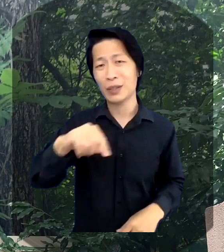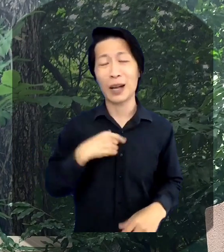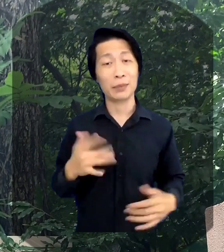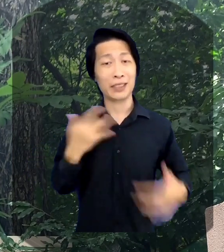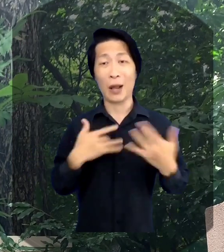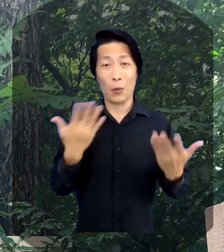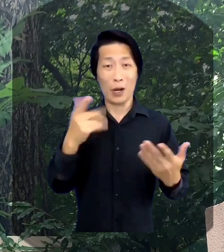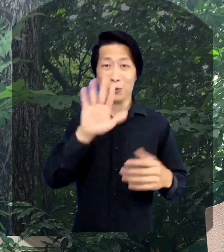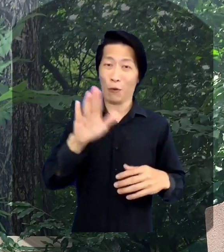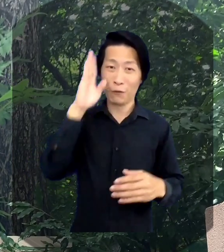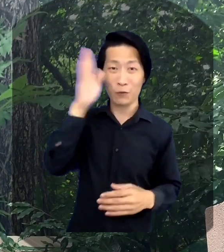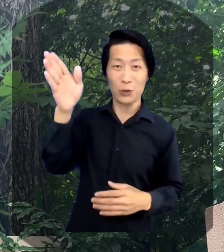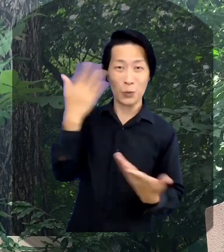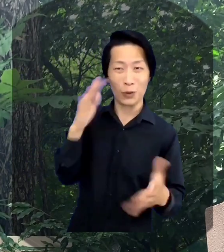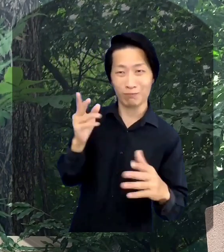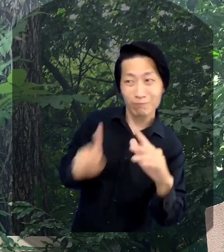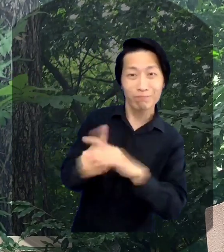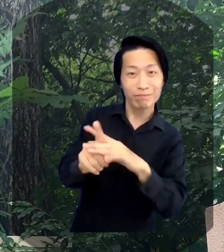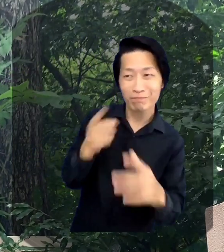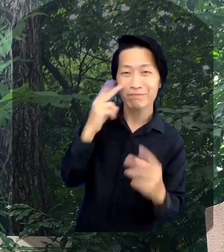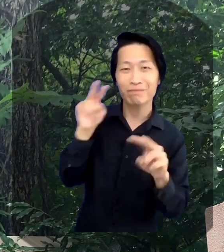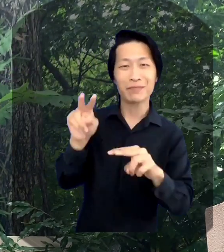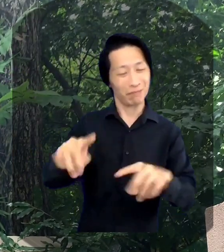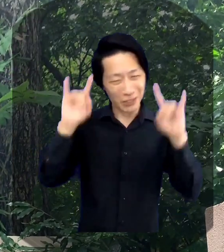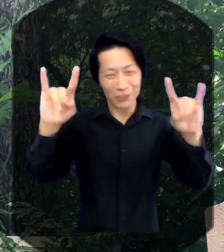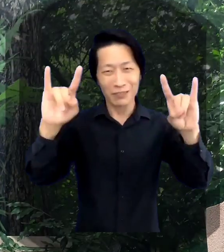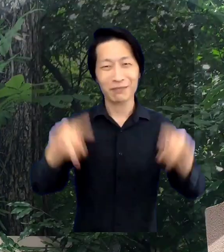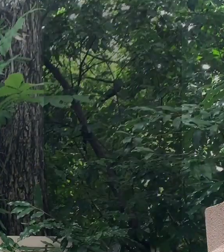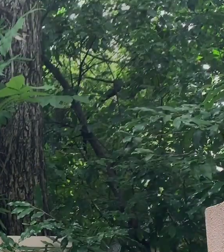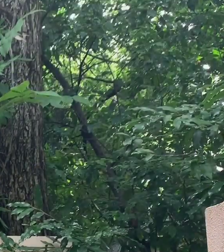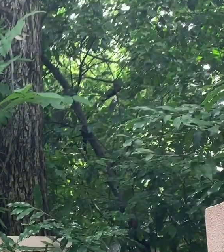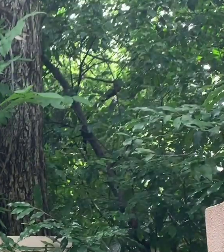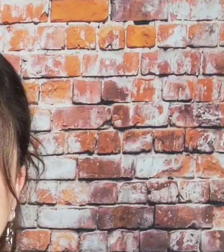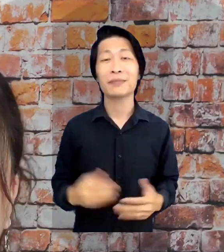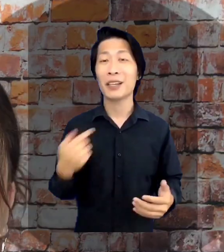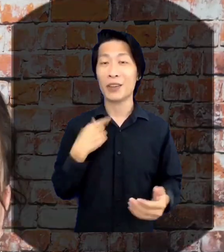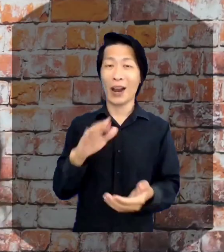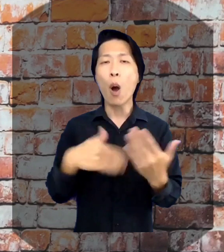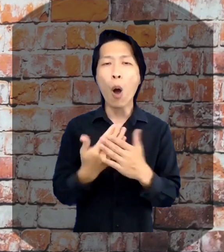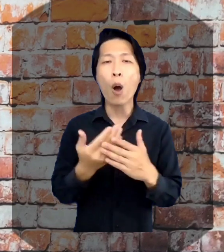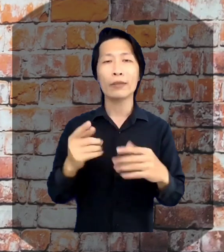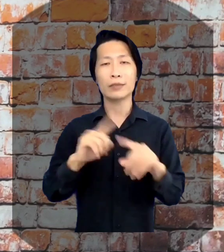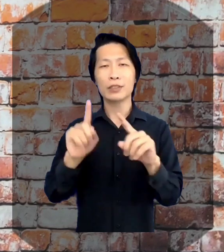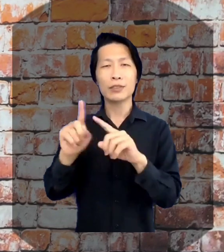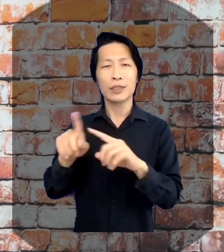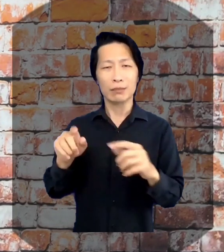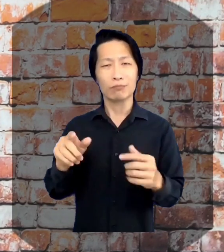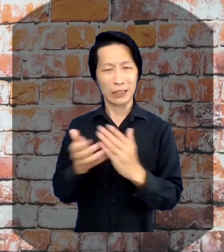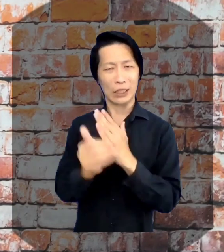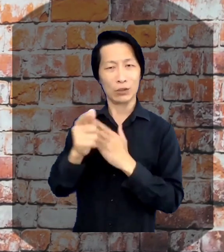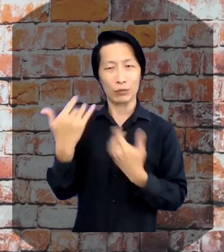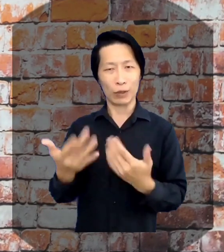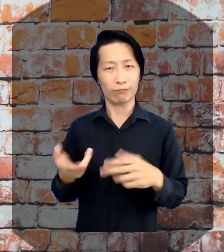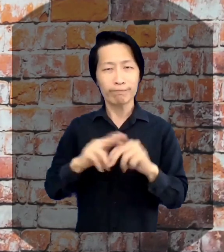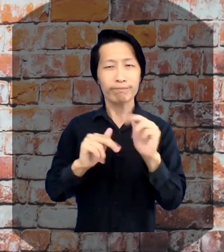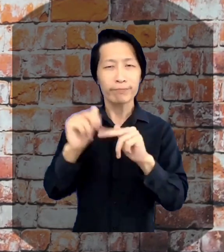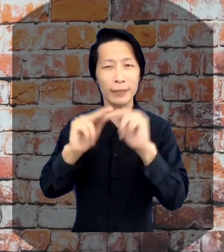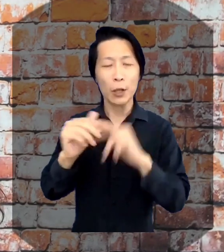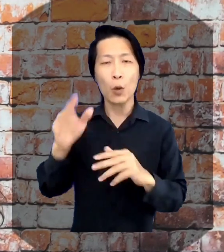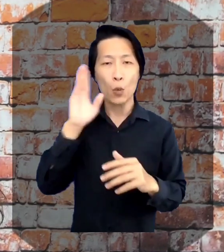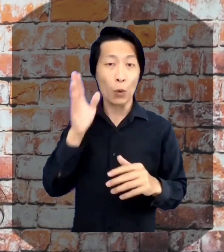You don't have to win a Grammy Award, you don't have to win a Nobel Peace Prize, and you don't have to become a best-selling author, although all are possible for a UT